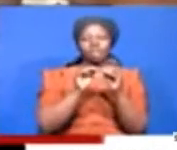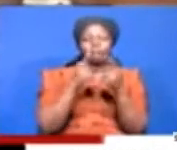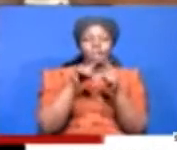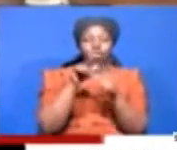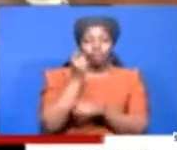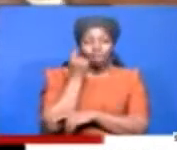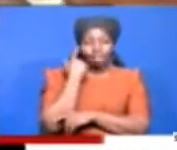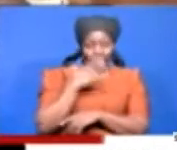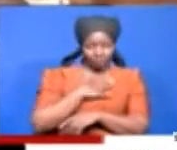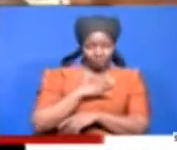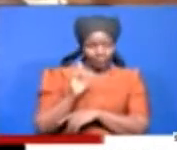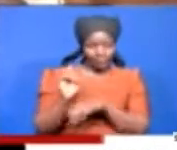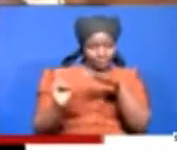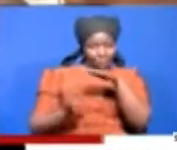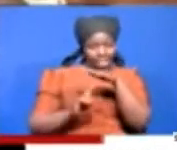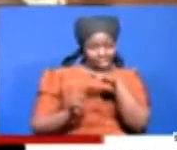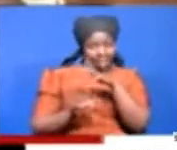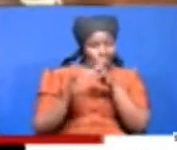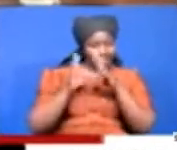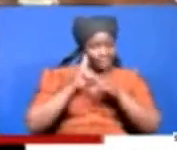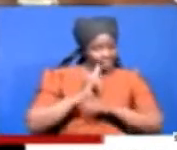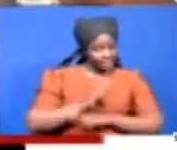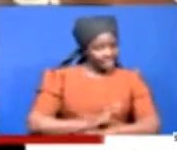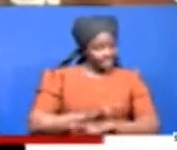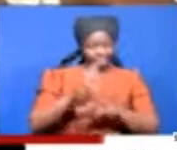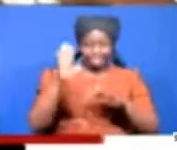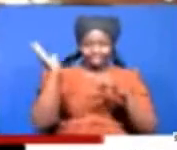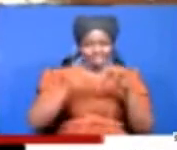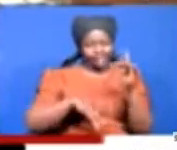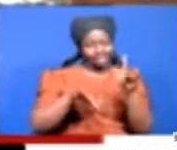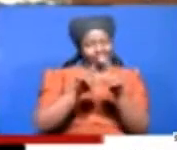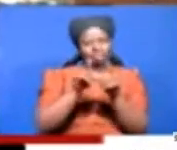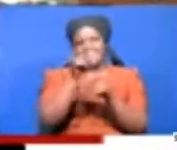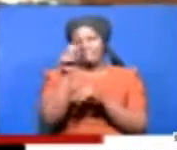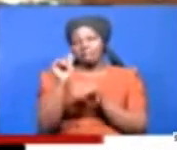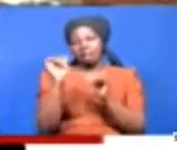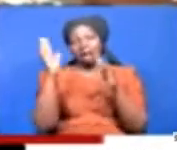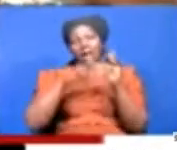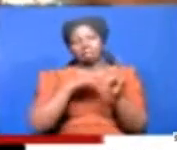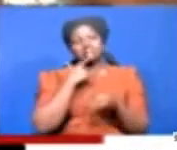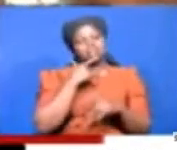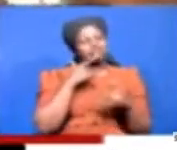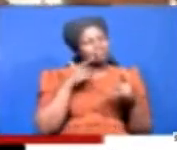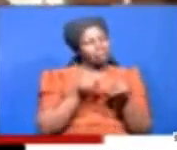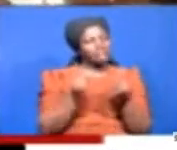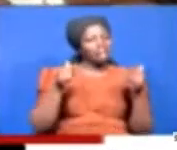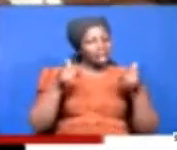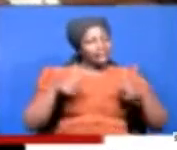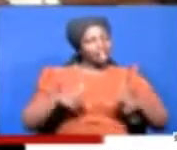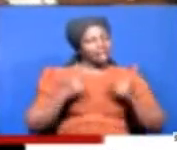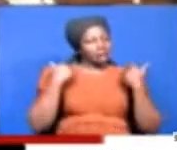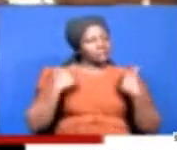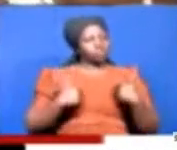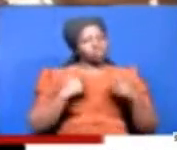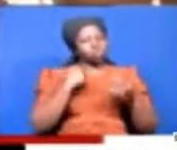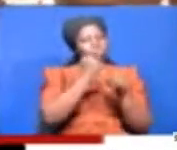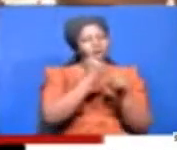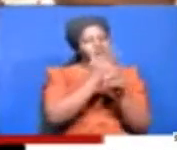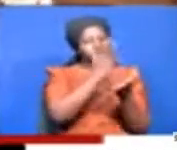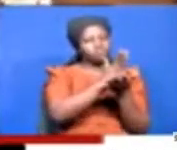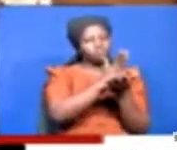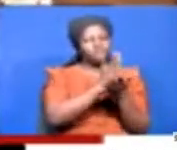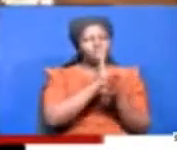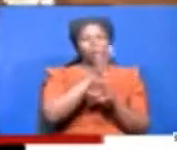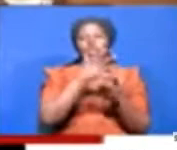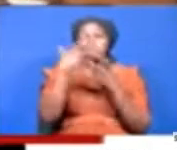mine cannot rest like others. I can't say, well, let me now stop working. I would be doing a